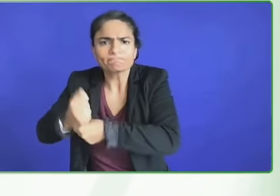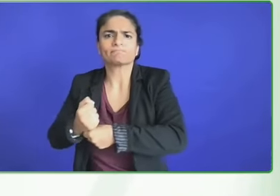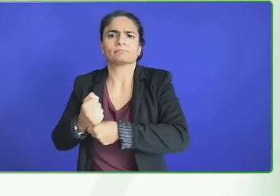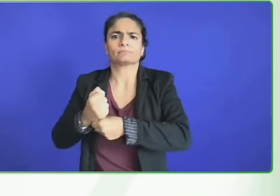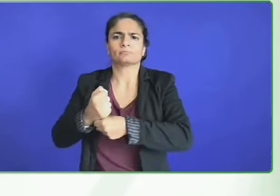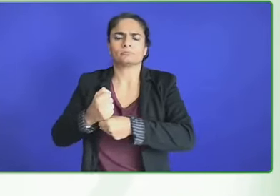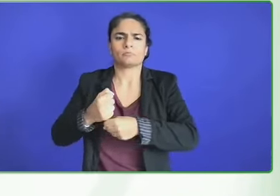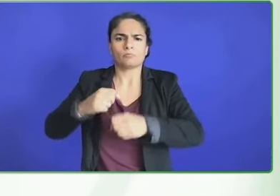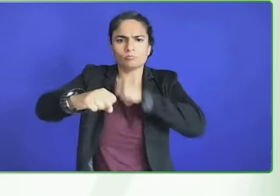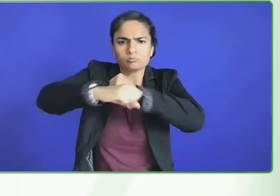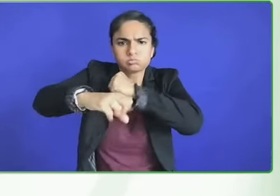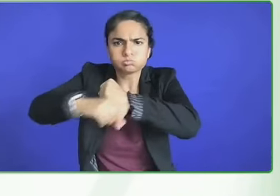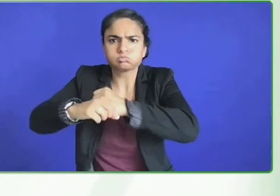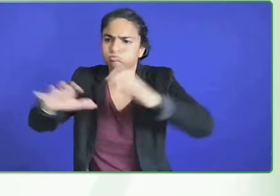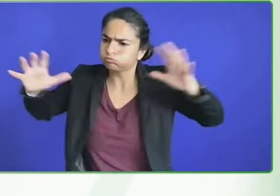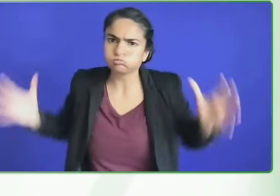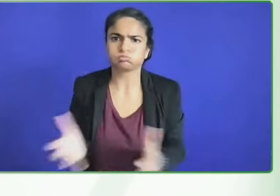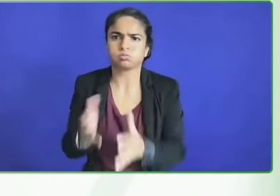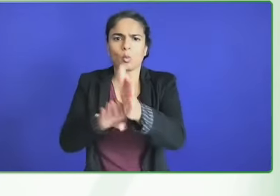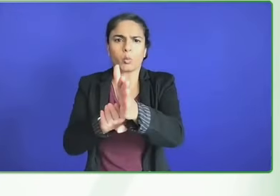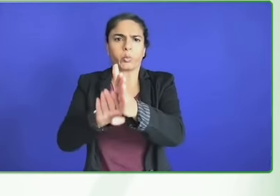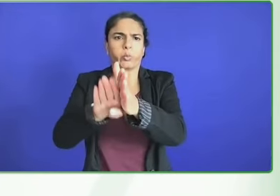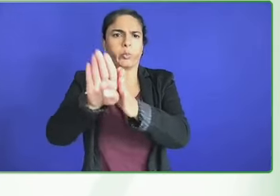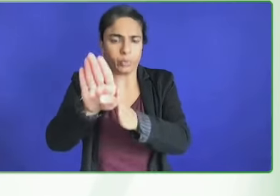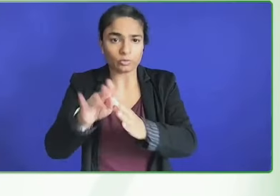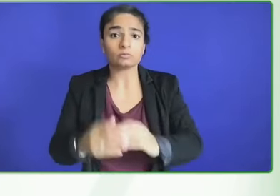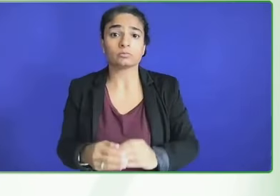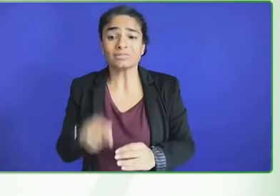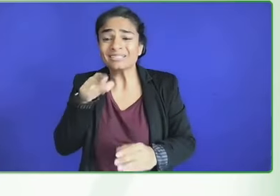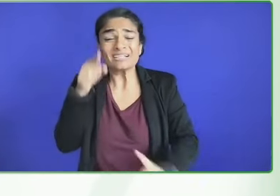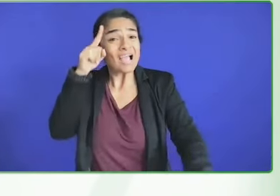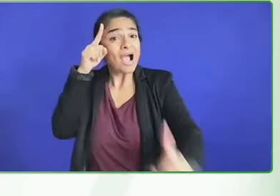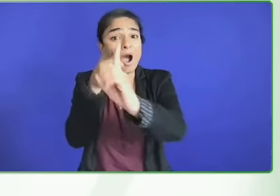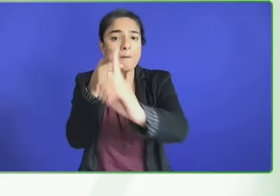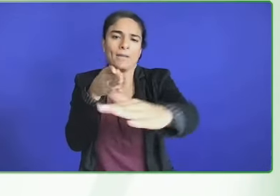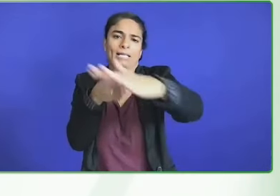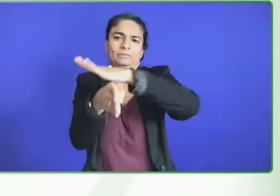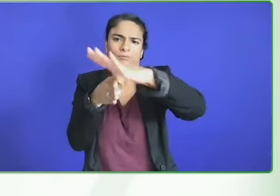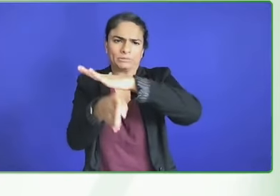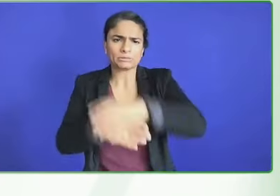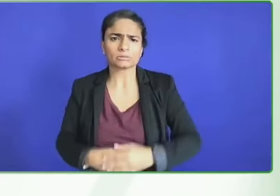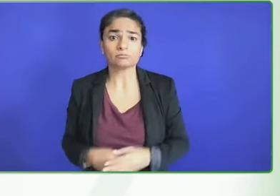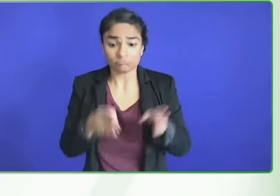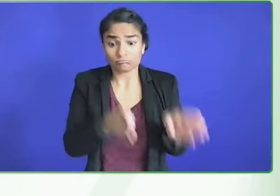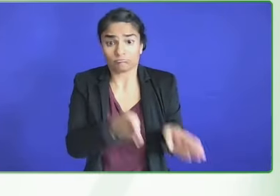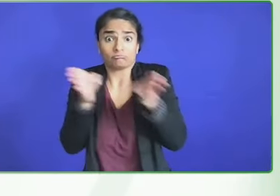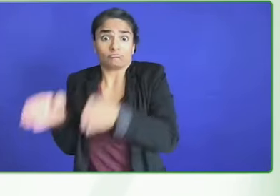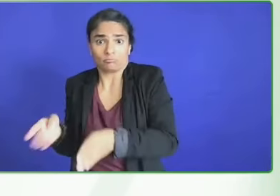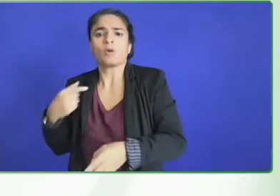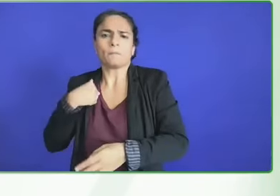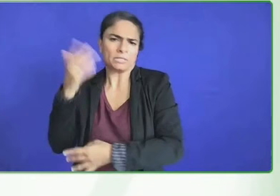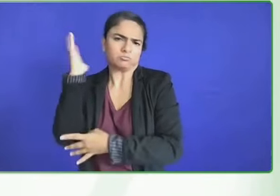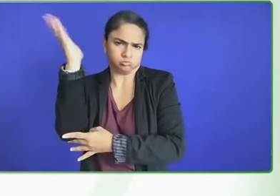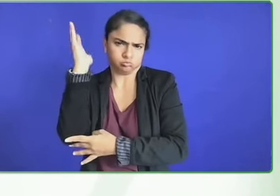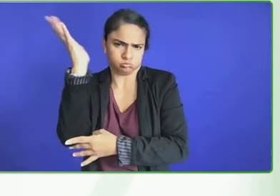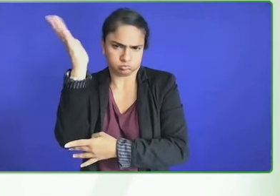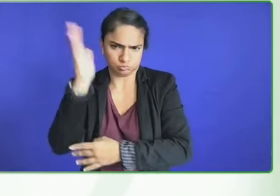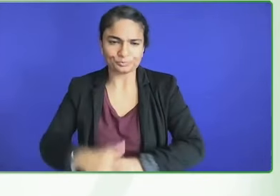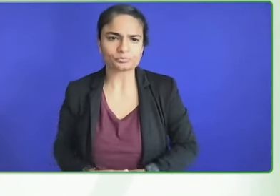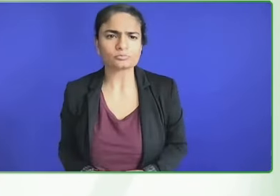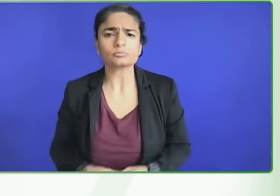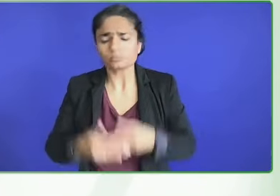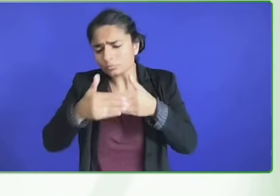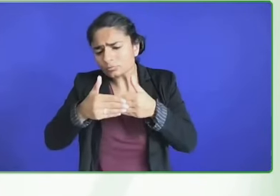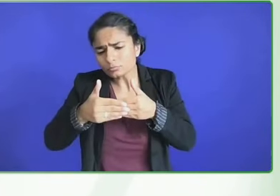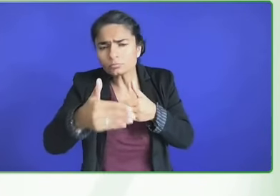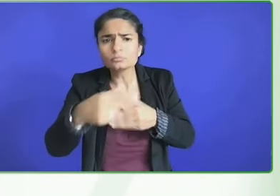living and a disability card, a disability card that will facilitate the mutual recognition of disability across the EU